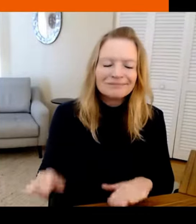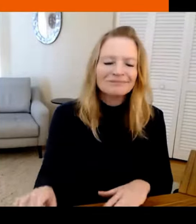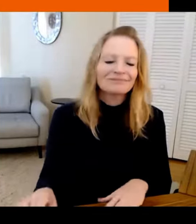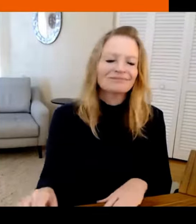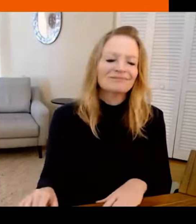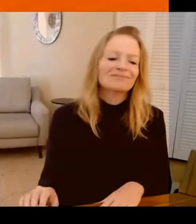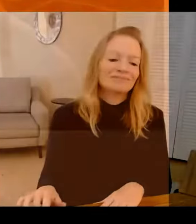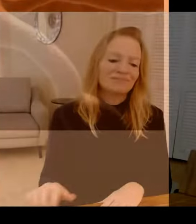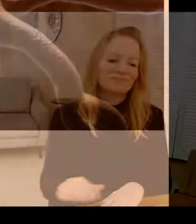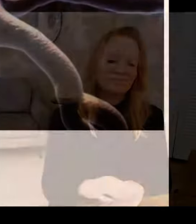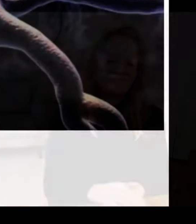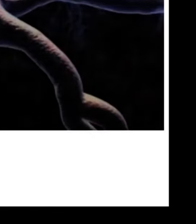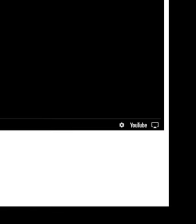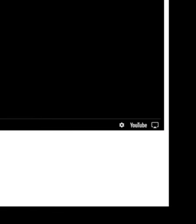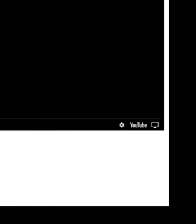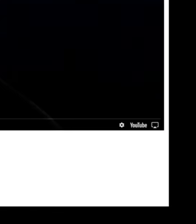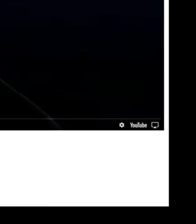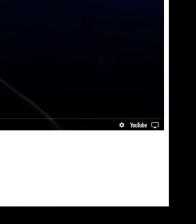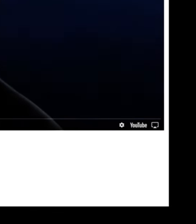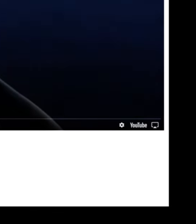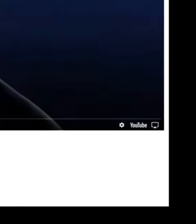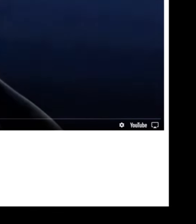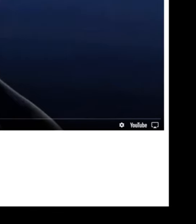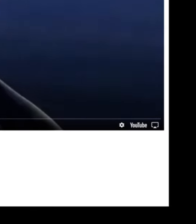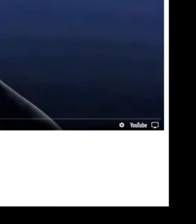So how does the brain function?